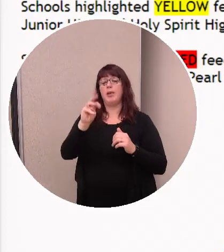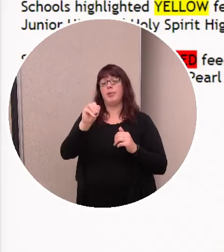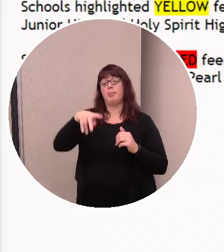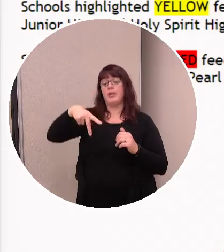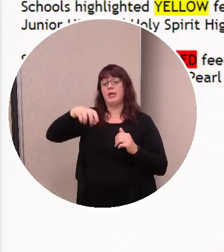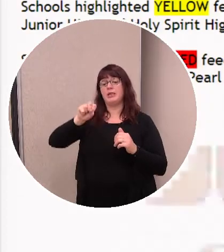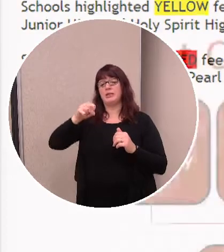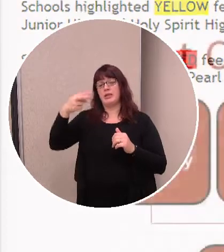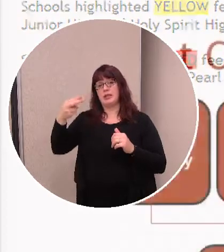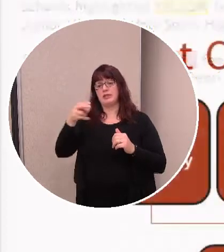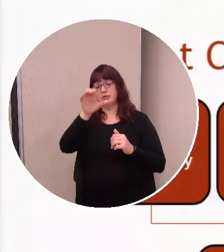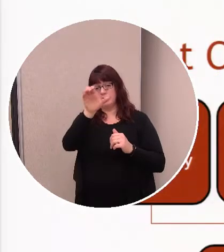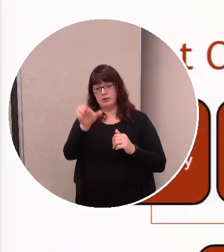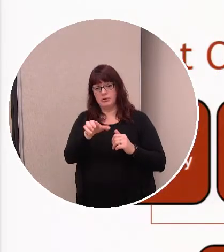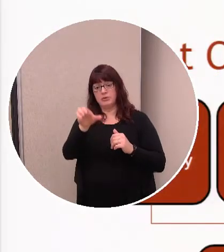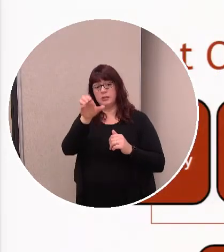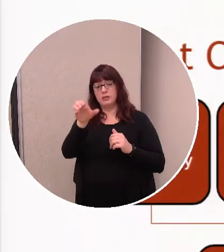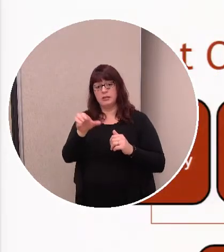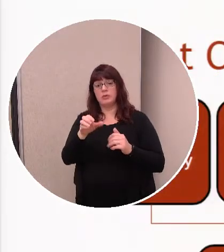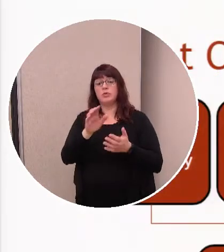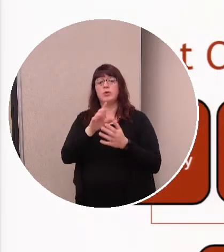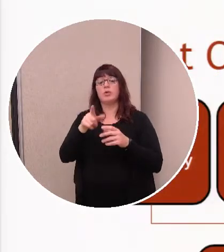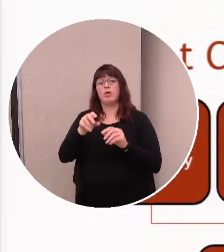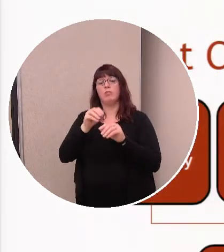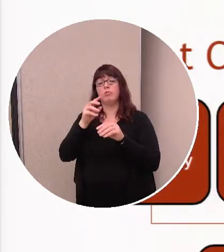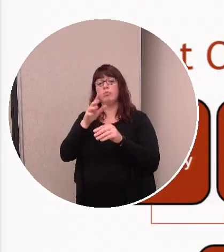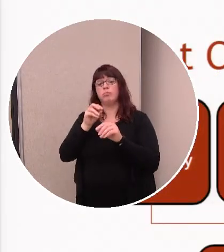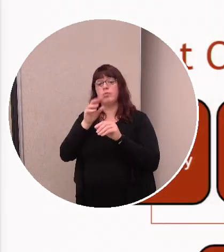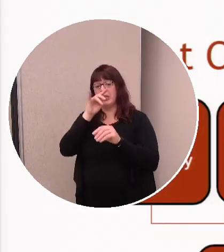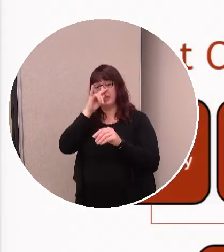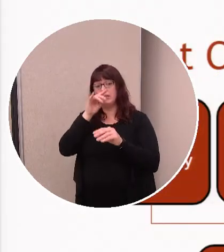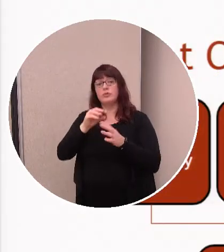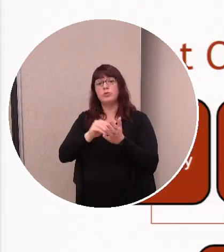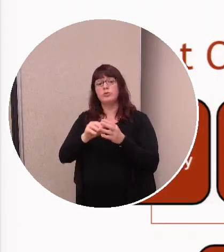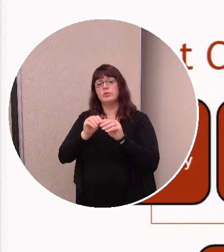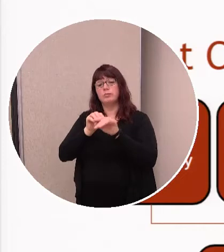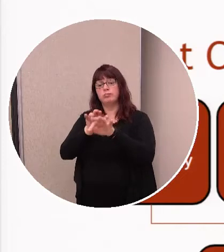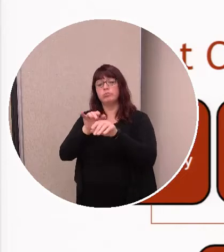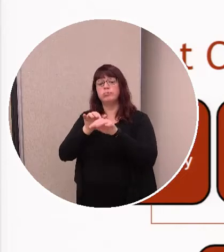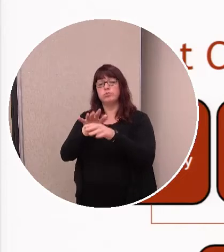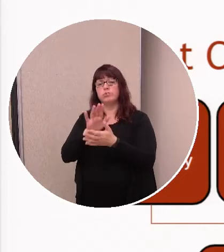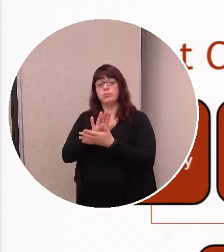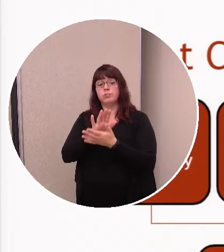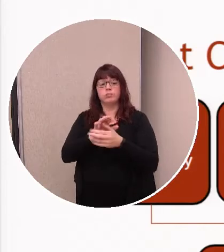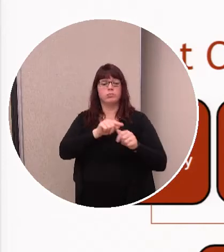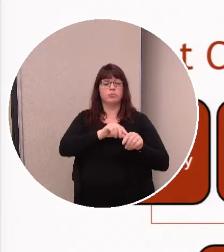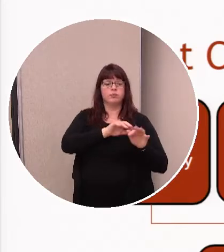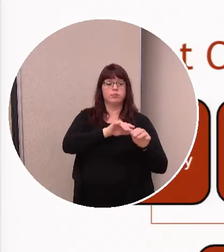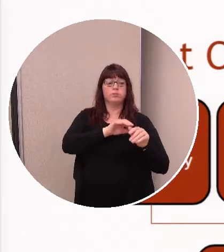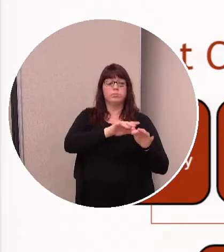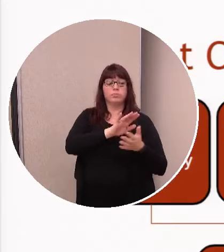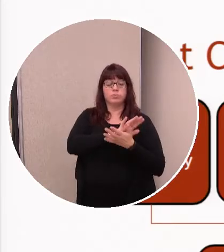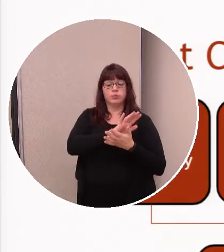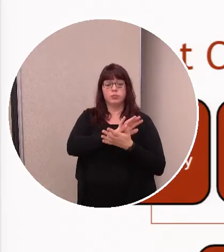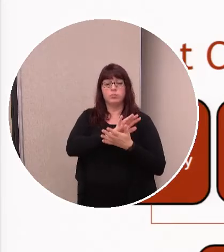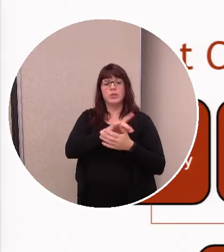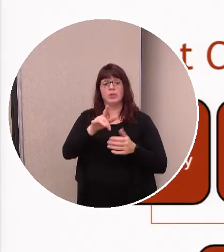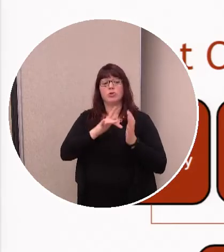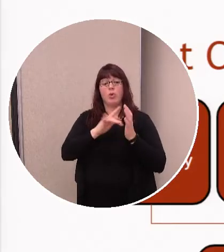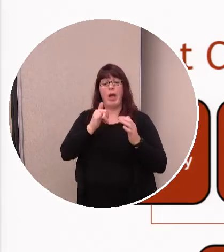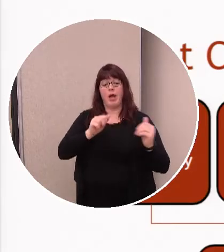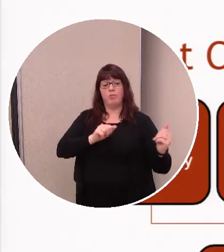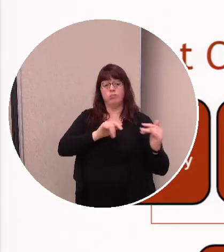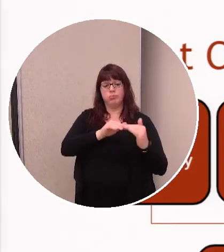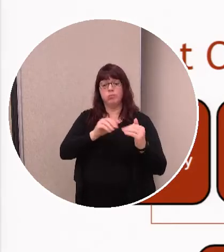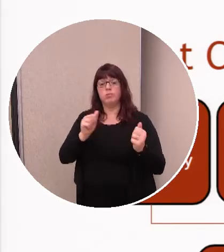Senior High system. This is the current configuration showing how exactly these schools feed